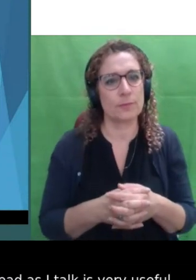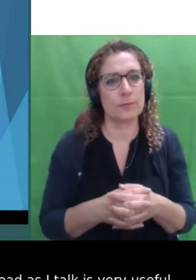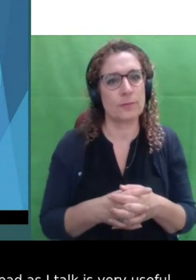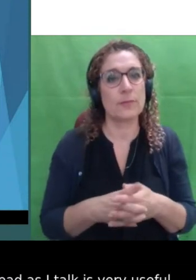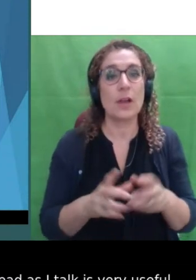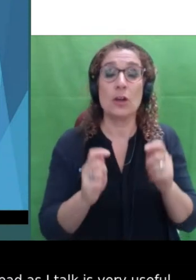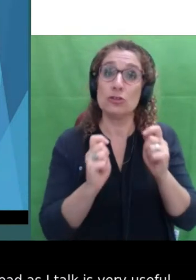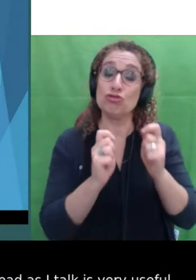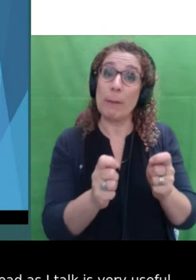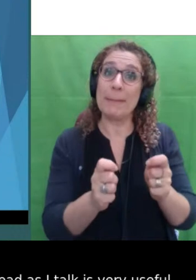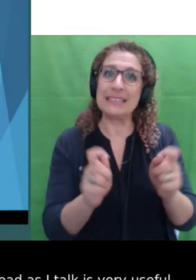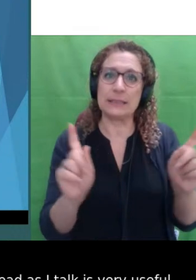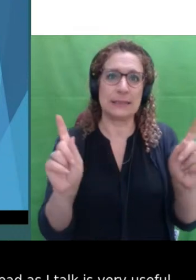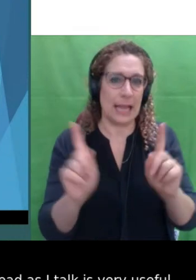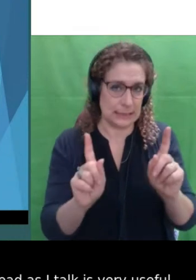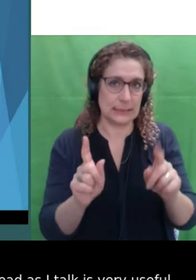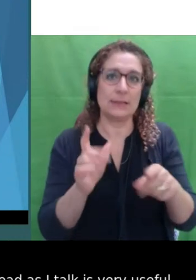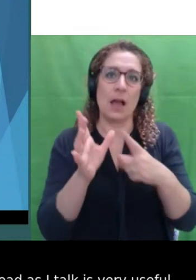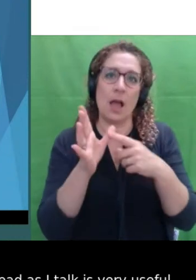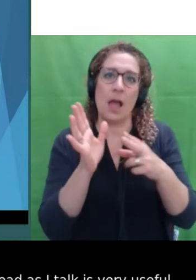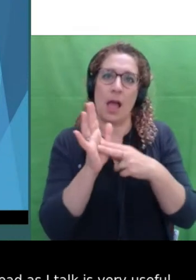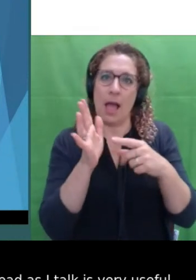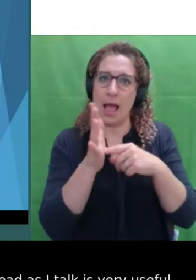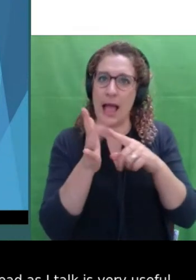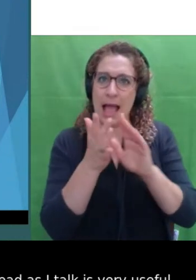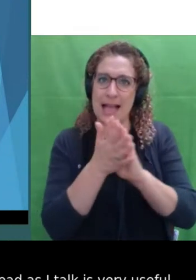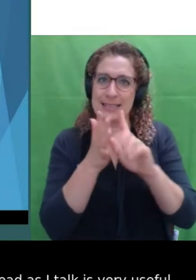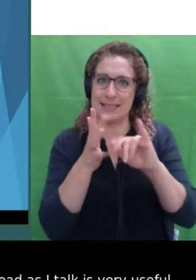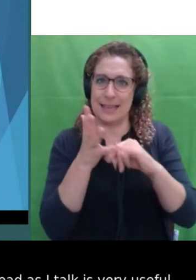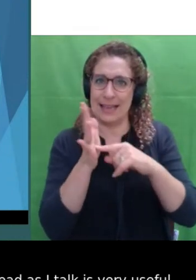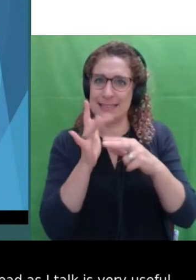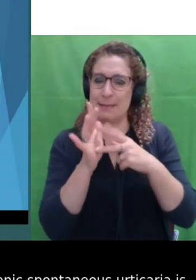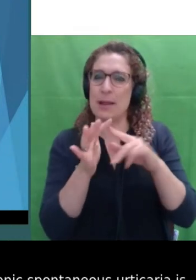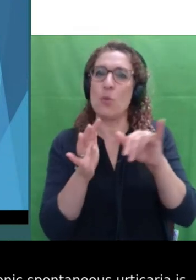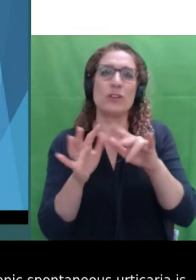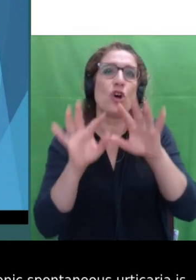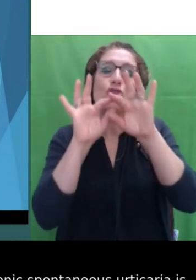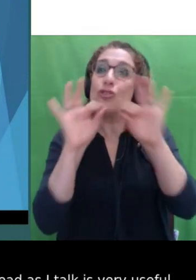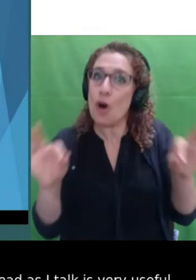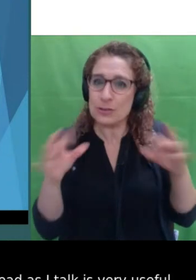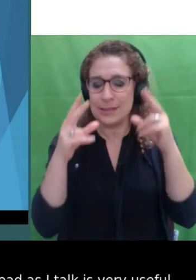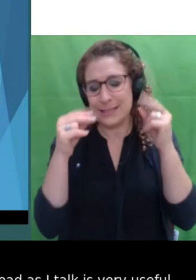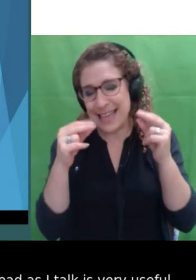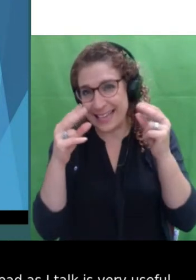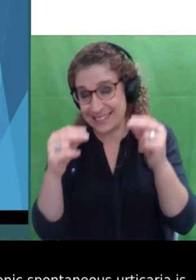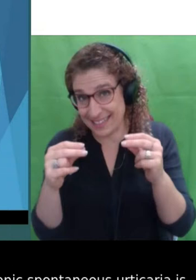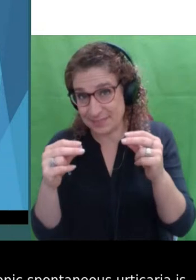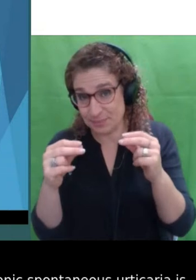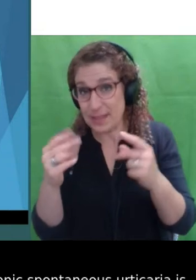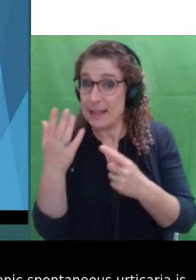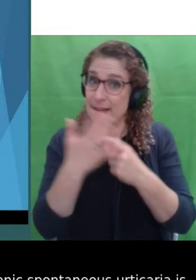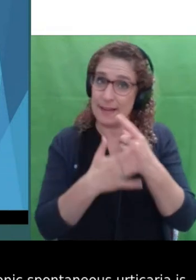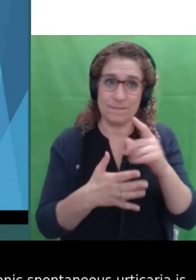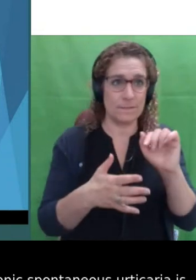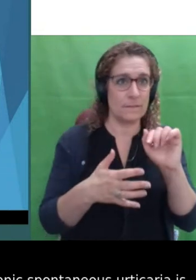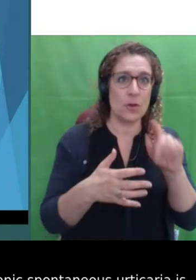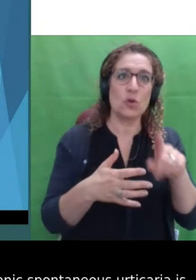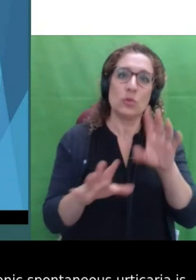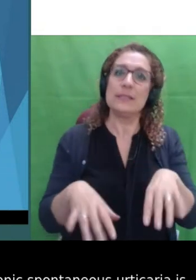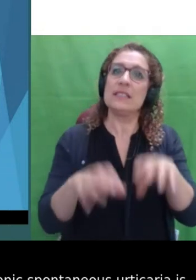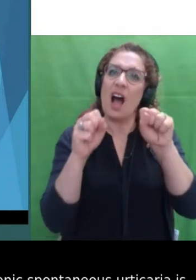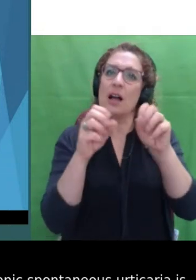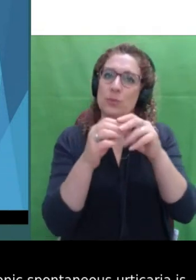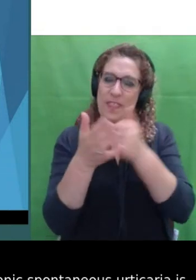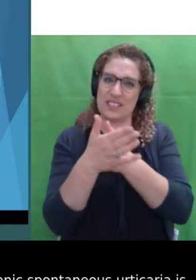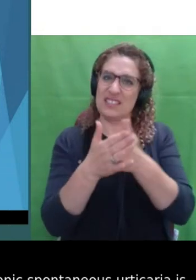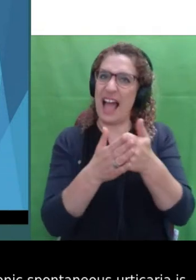antihistamines and actually is non-sedating antihistamines and so if the response is you start with a standard dose once